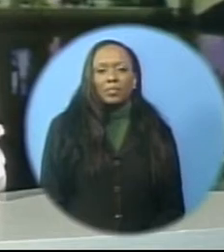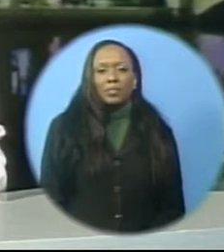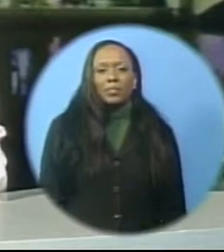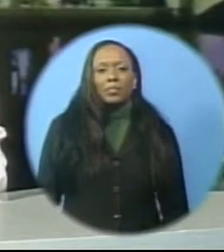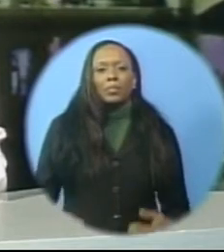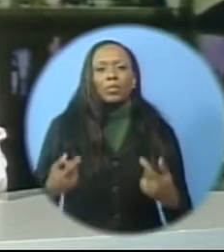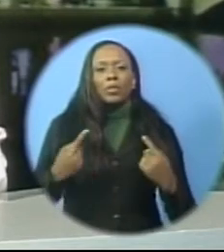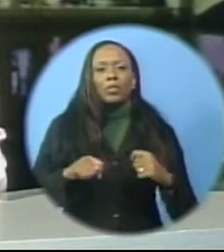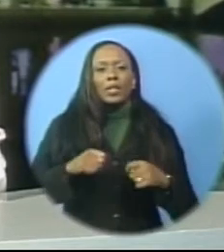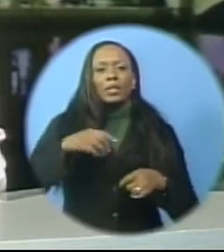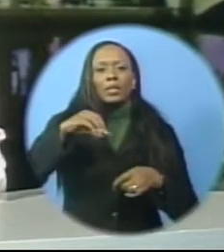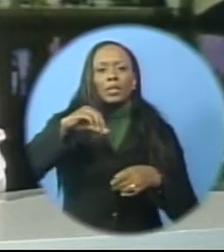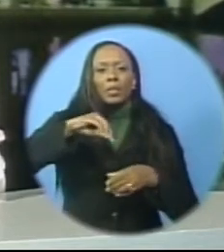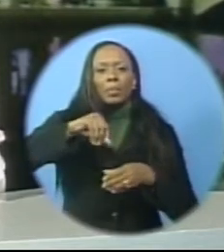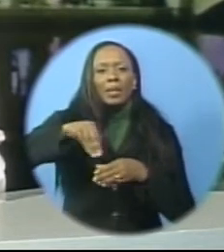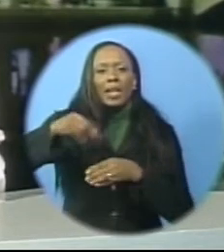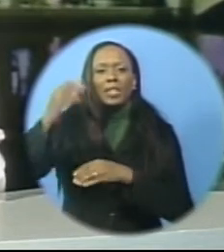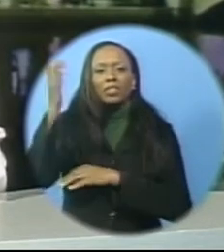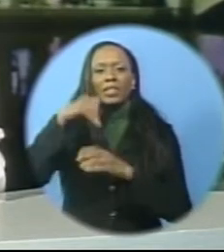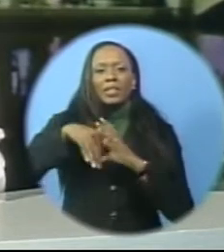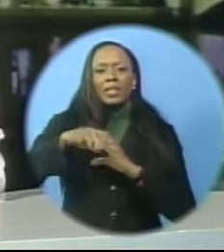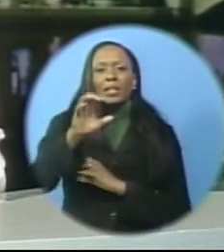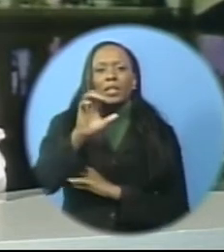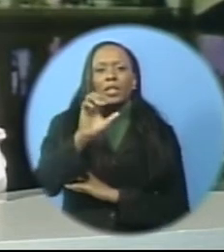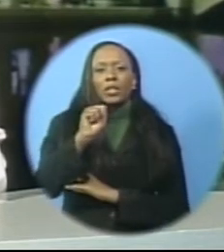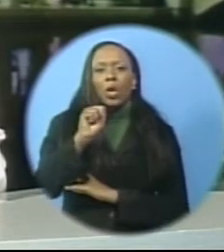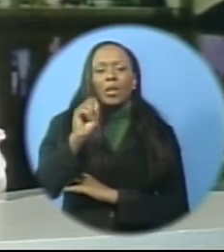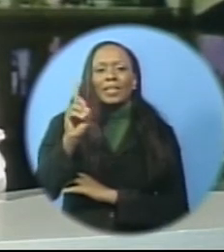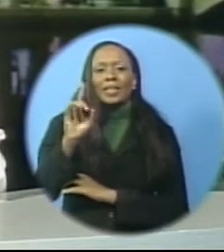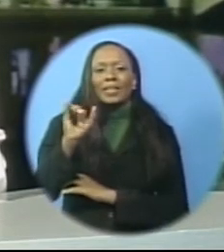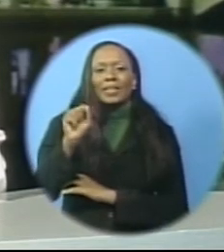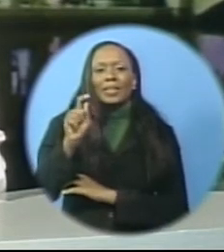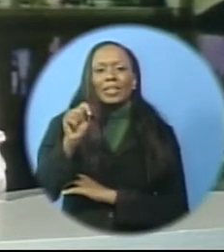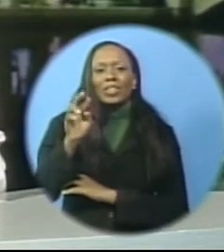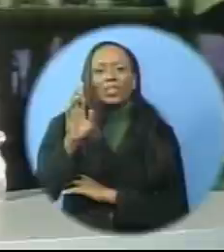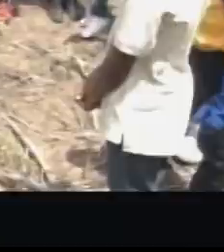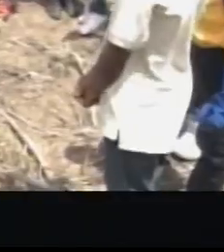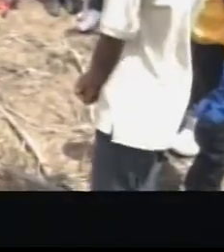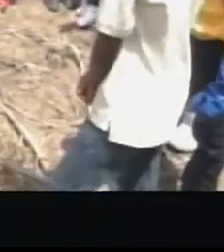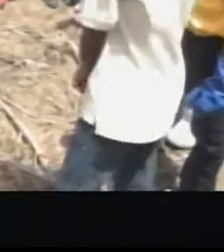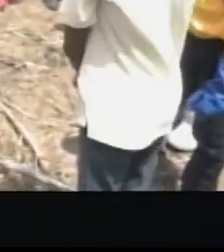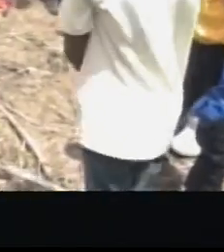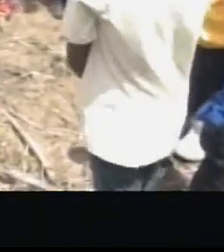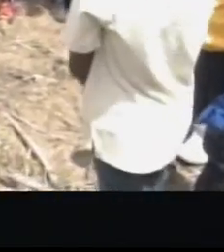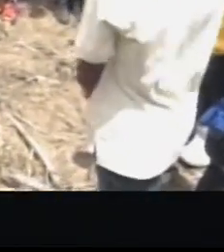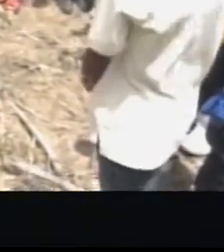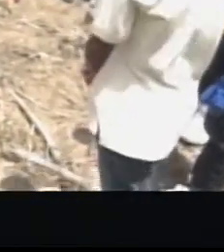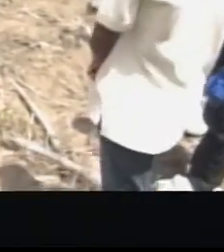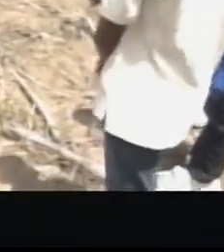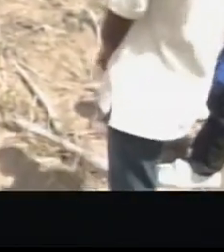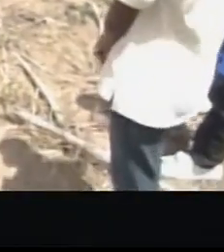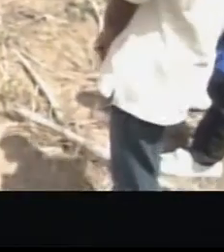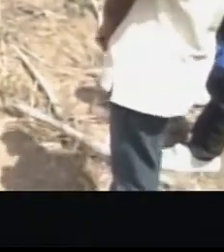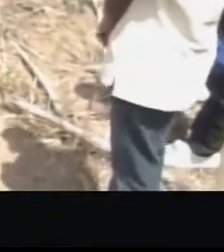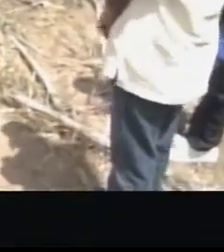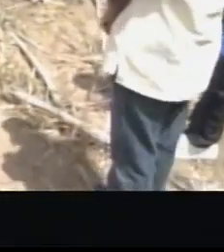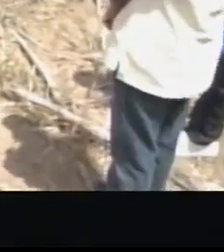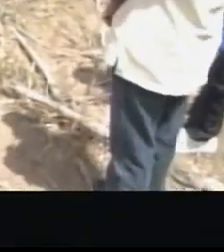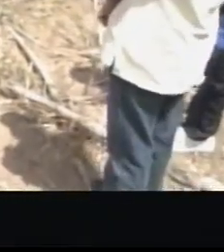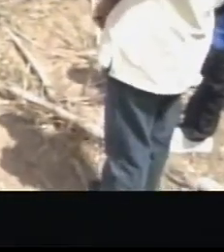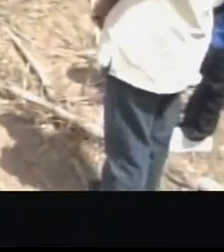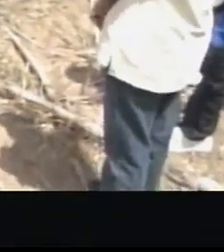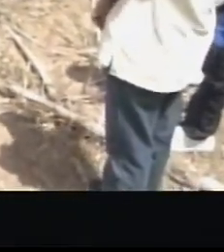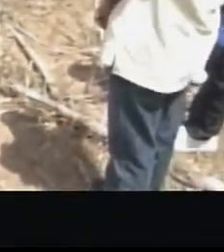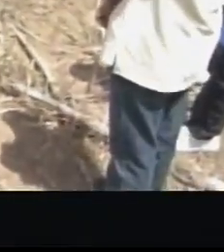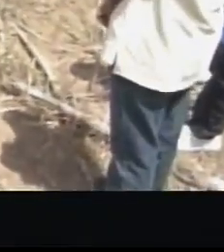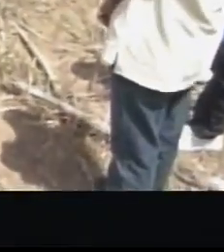Efforts are on to replant trees in the Scotland District. Spearheading this initiative is the Ministry of Agriculture. It partnered with the Boy Scouts